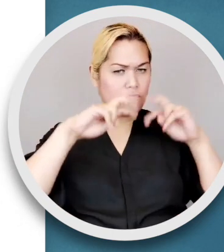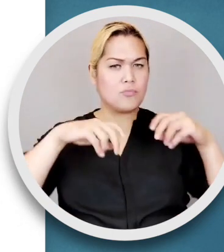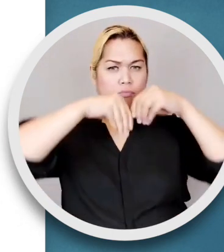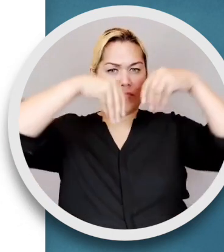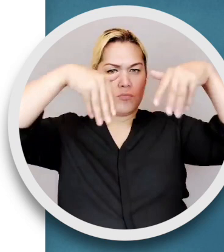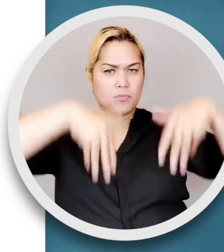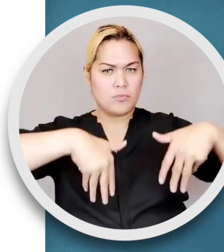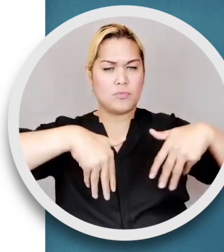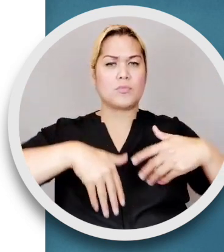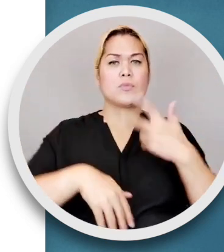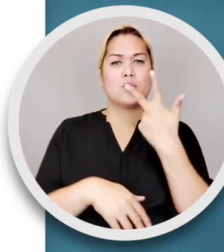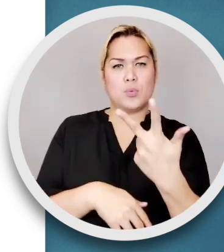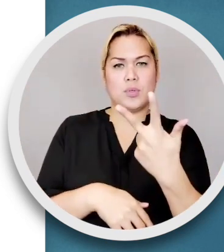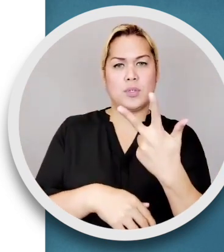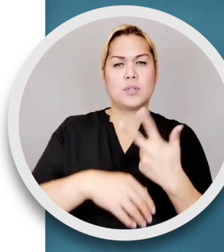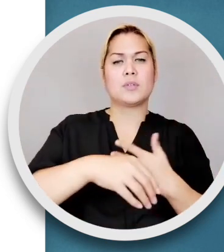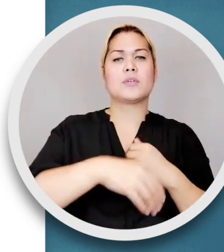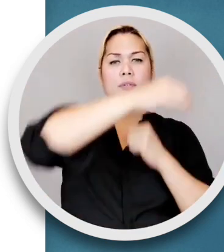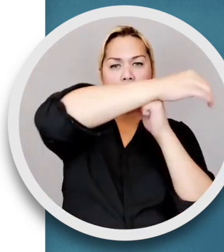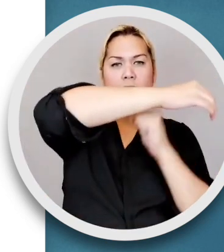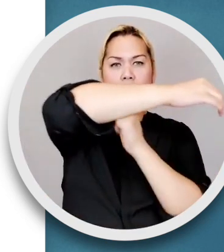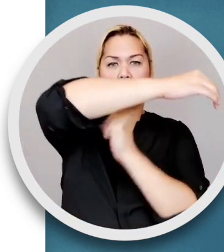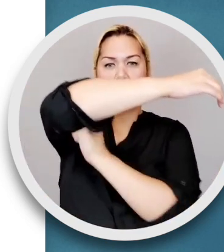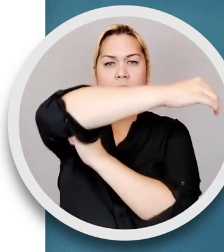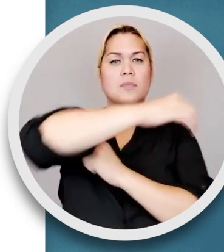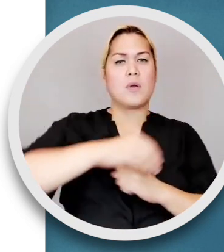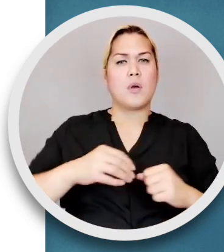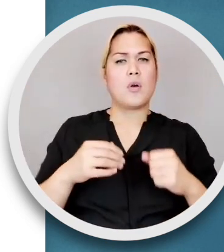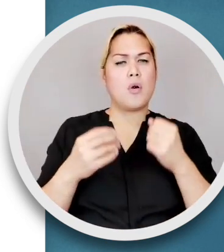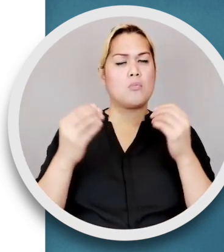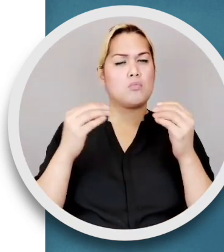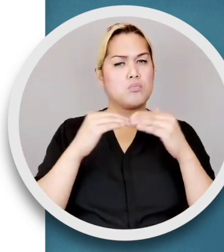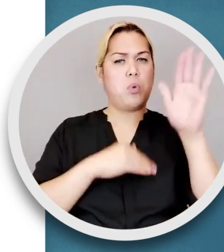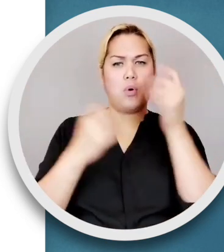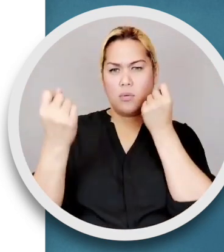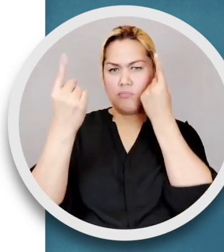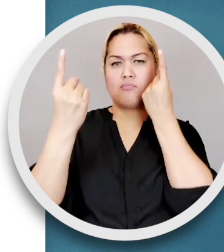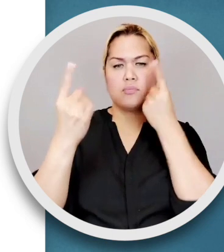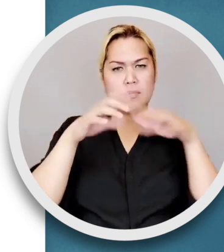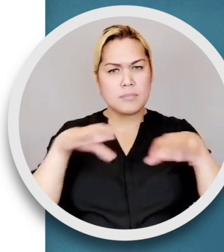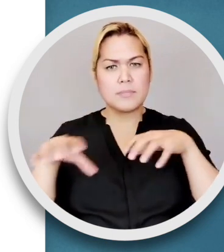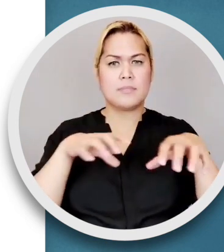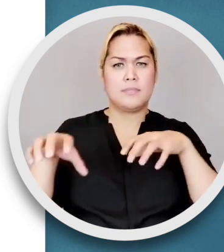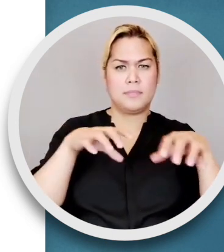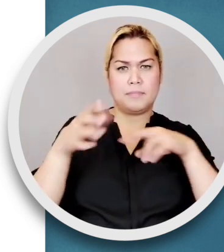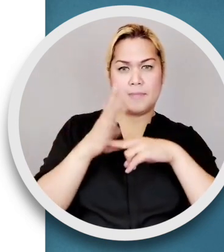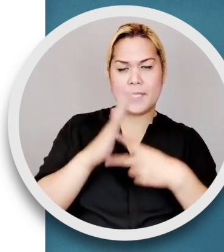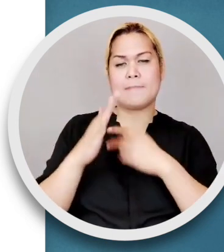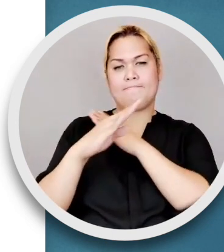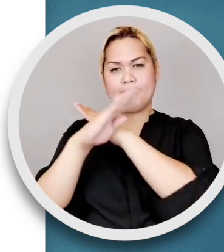Pillar 1 is Understand for Action, which is the analysis of the barriers to GESI and the capacities of women